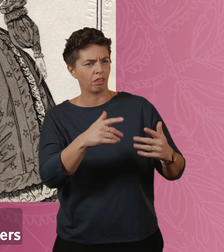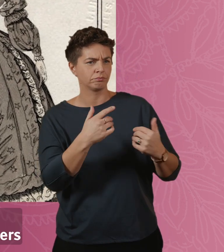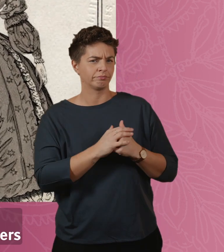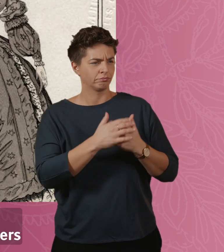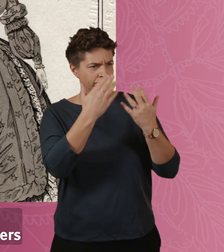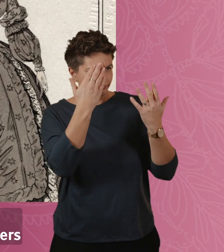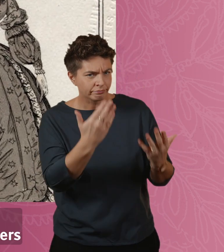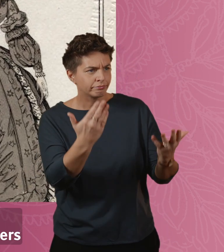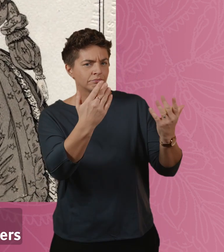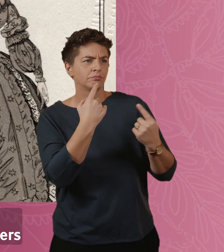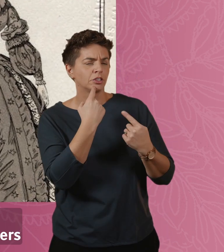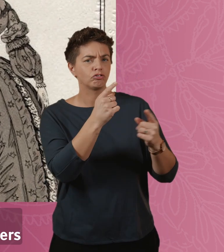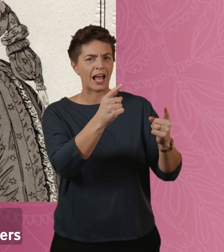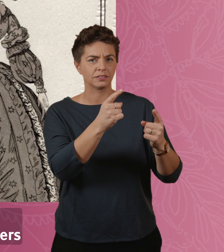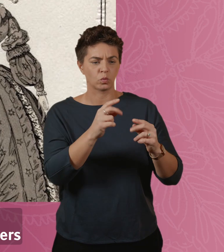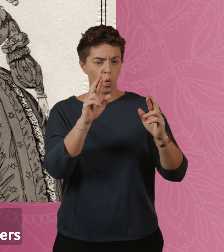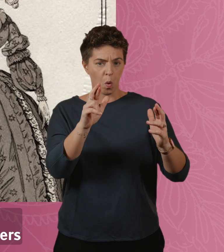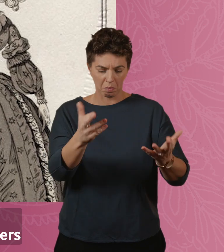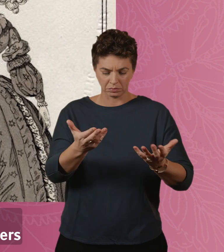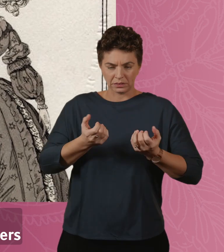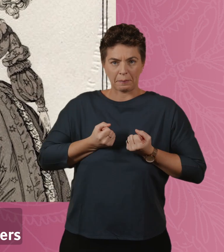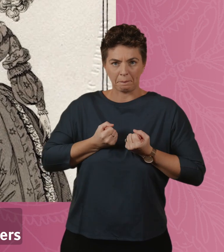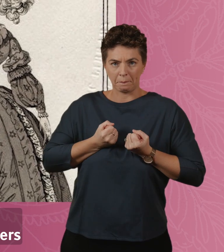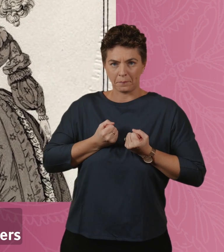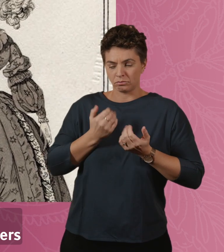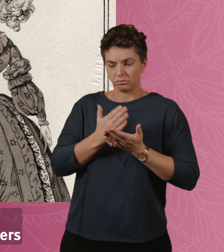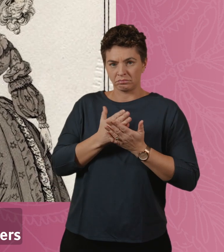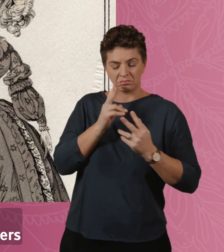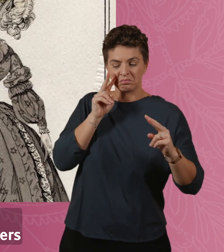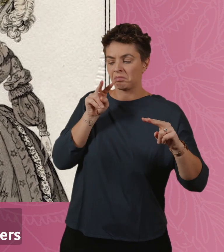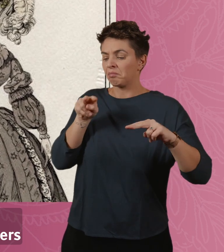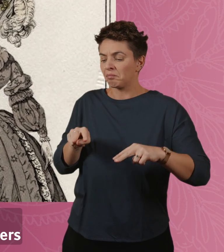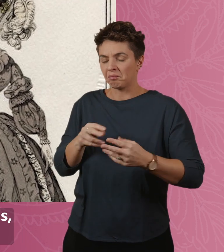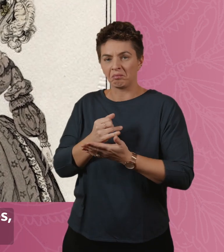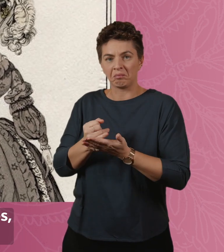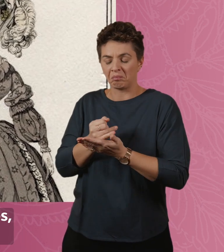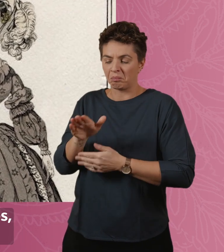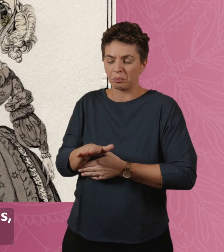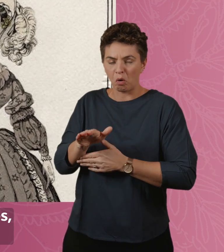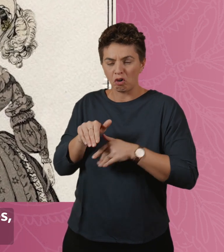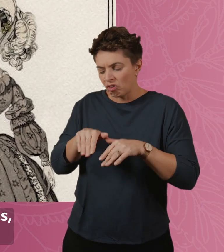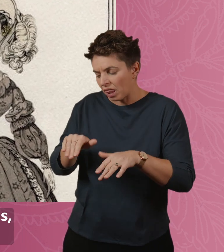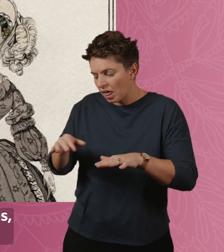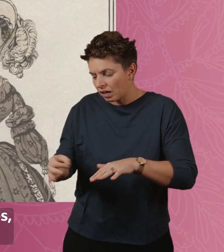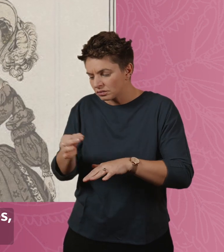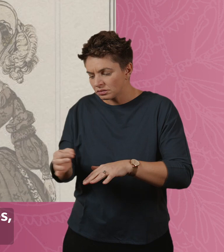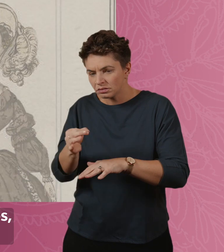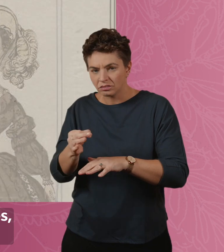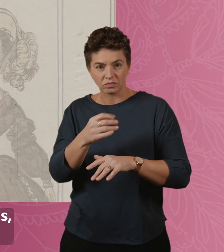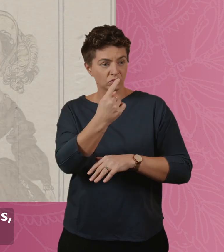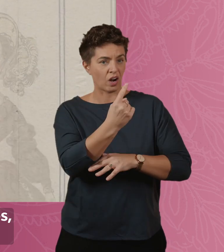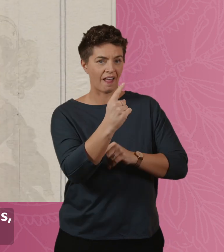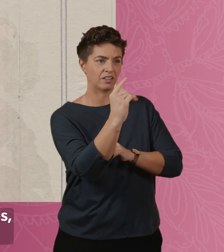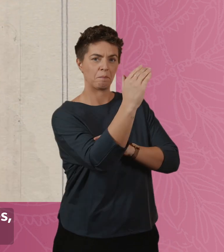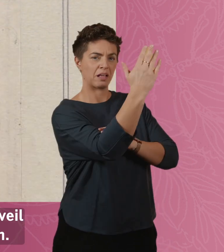address, and hope you will take it in hand, and at once condescend on poor runners to think, when dressed at your